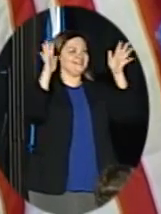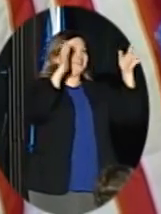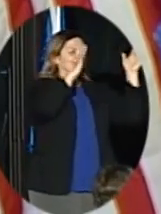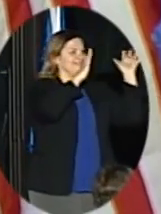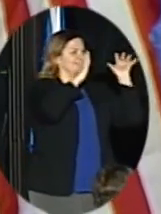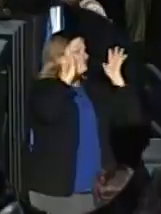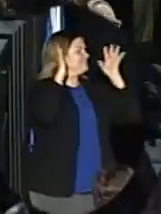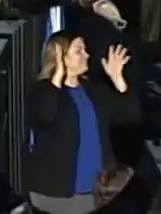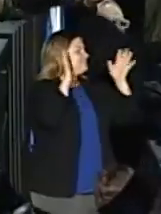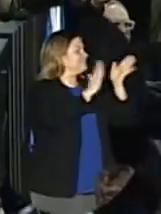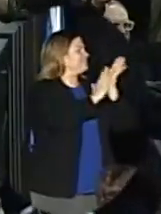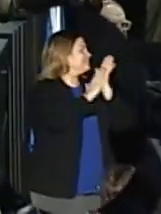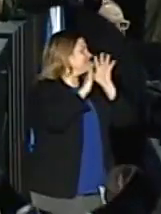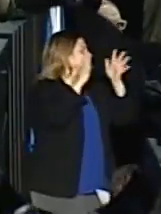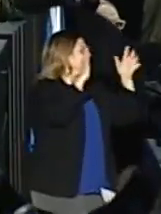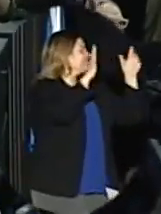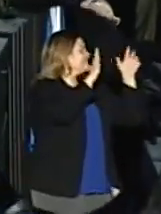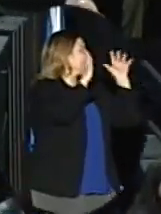Thank you.